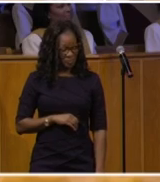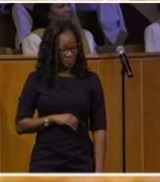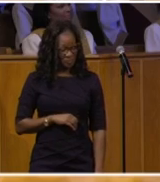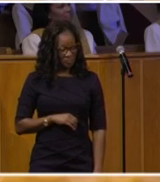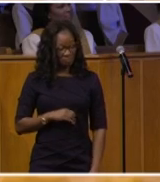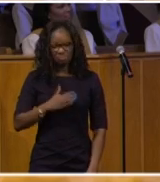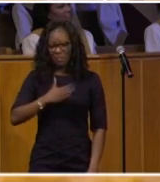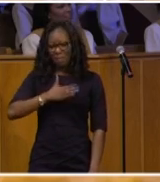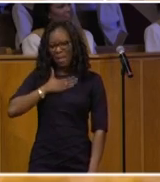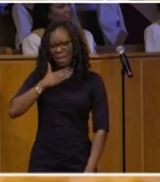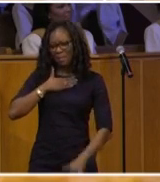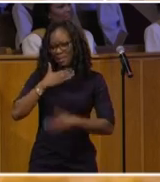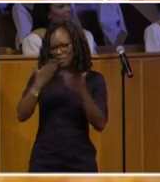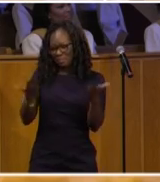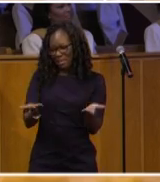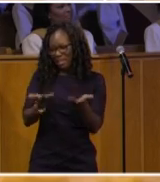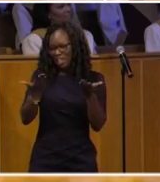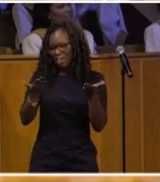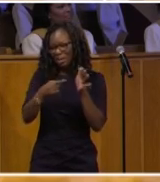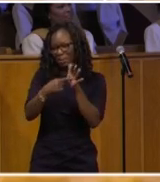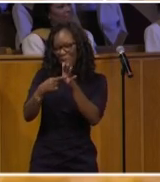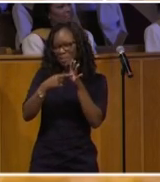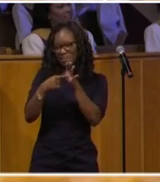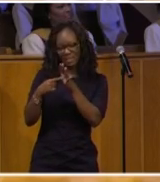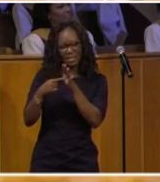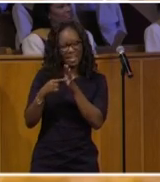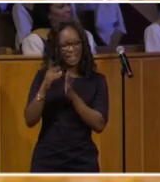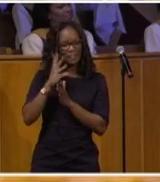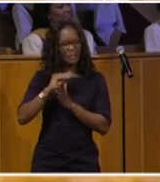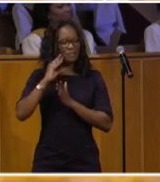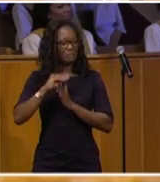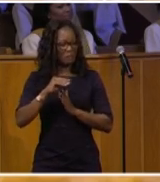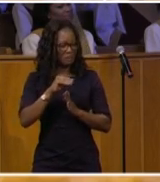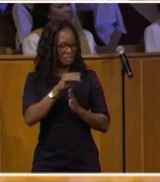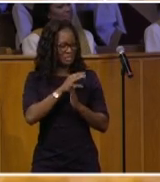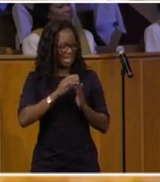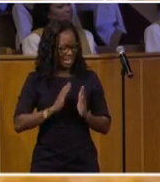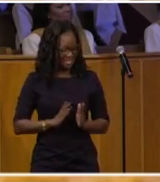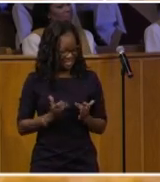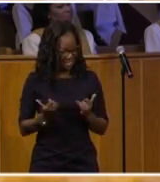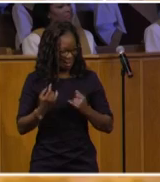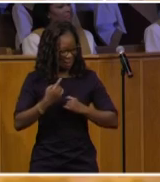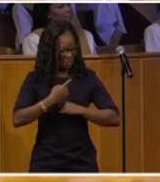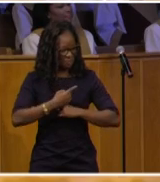I'm happy to be here representing senior citizens.